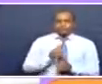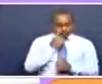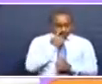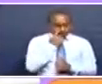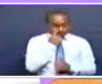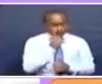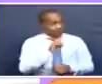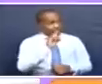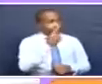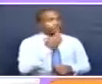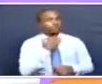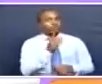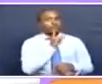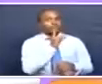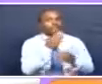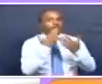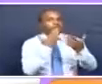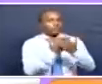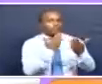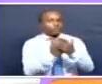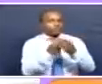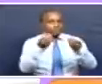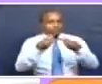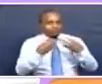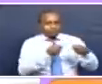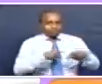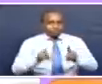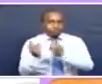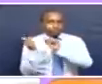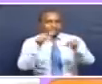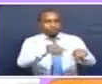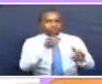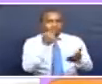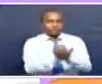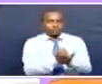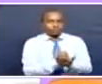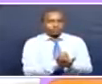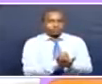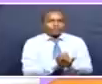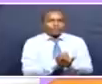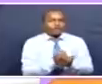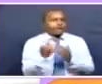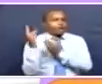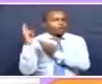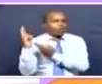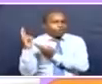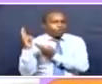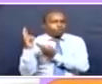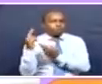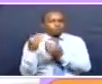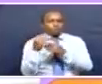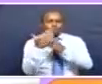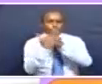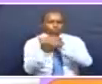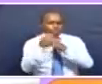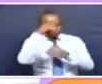first of all, for giving me the opportunity to come to the studio. And I hope you didn't call me because I was picked as having done what you've just said. And